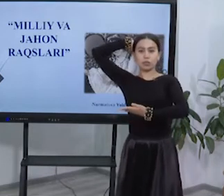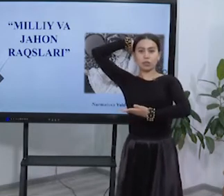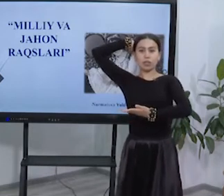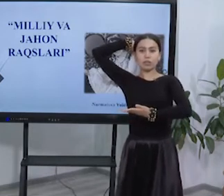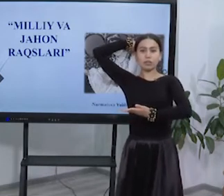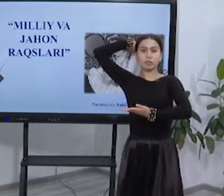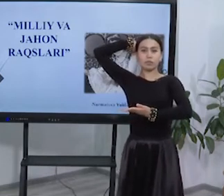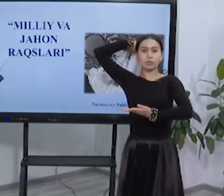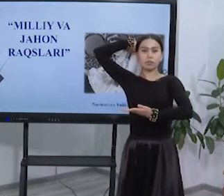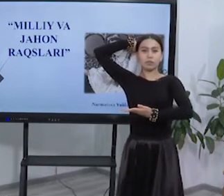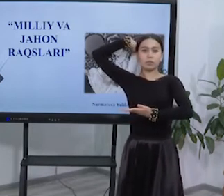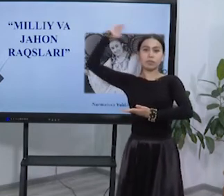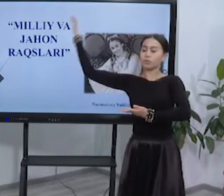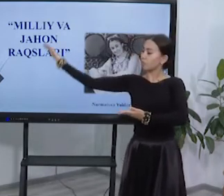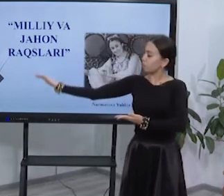4-chi holat,